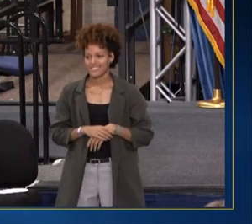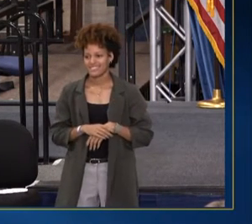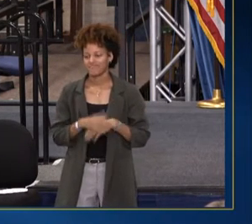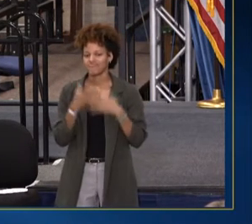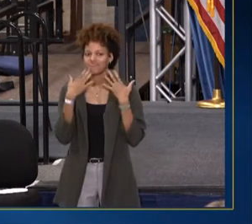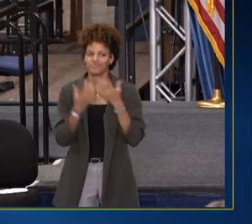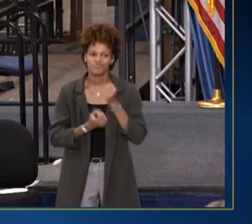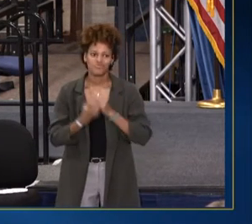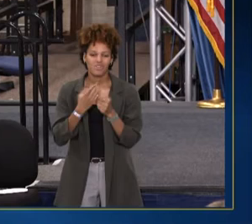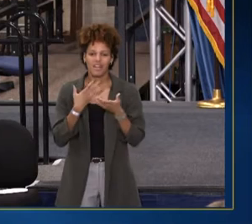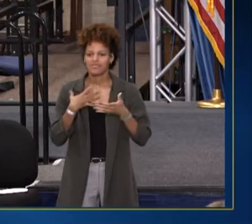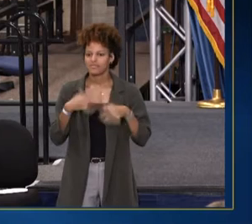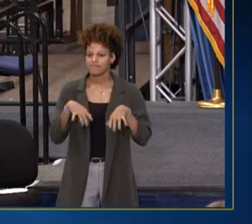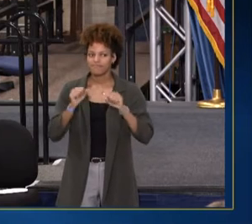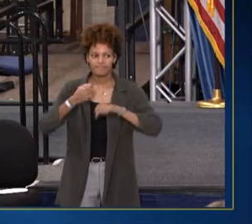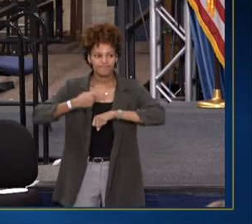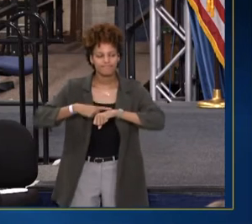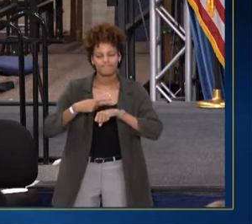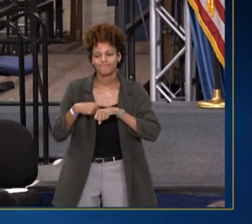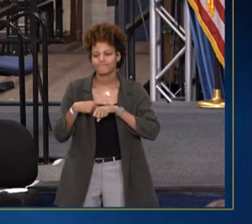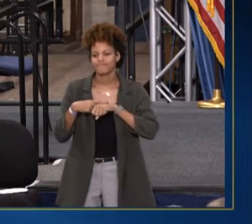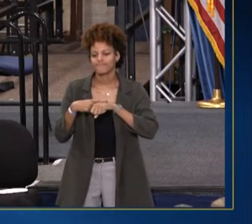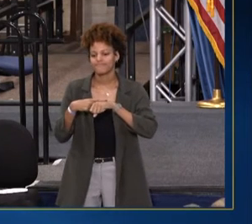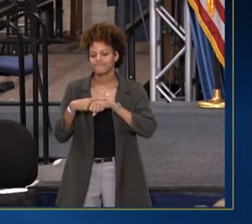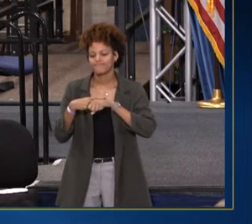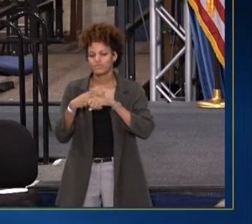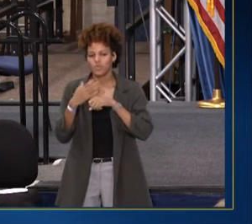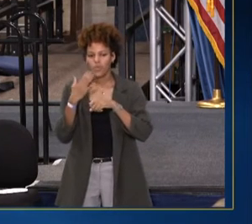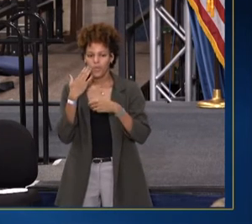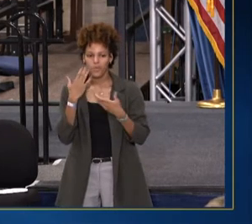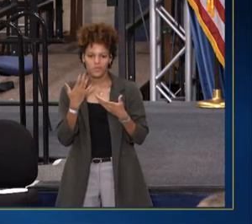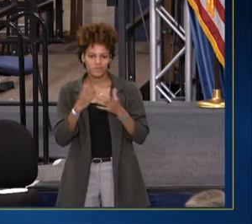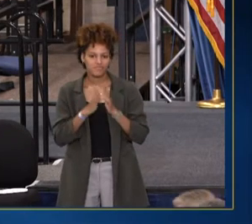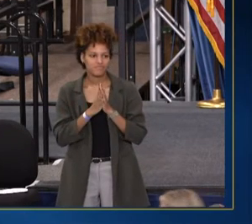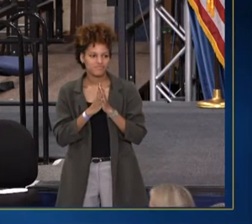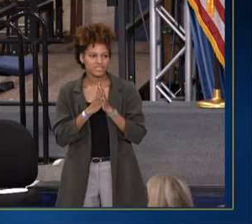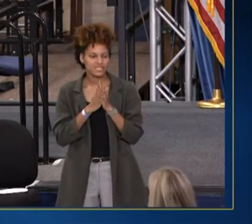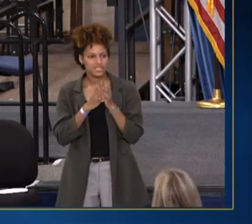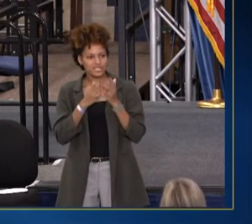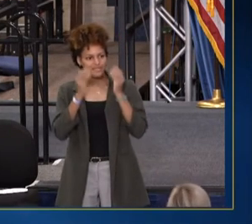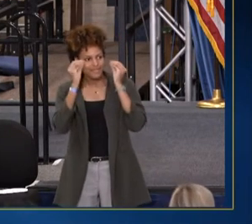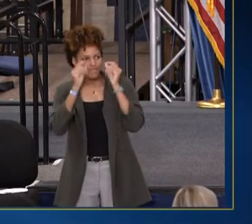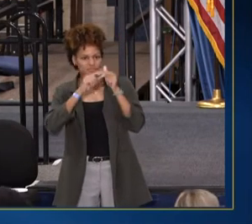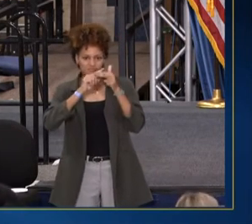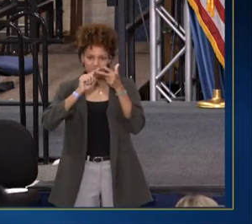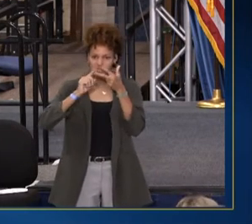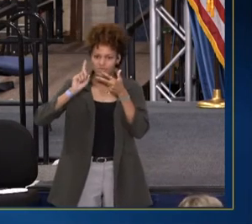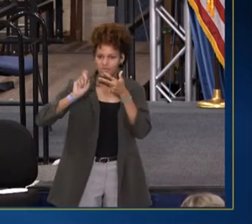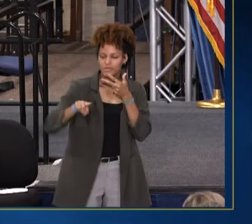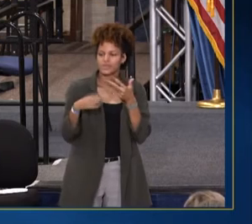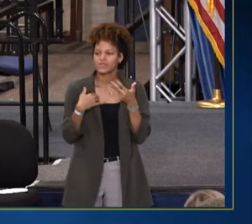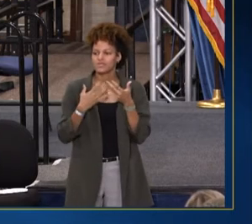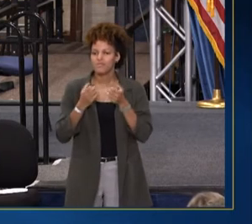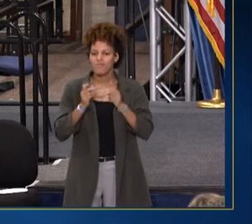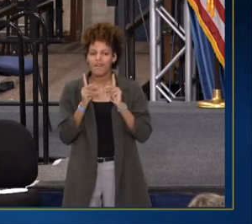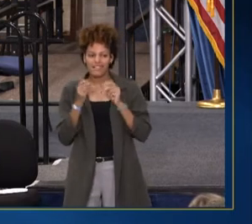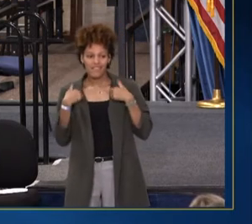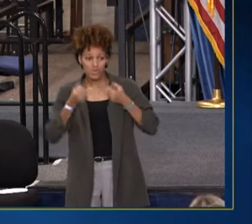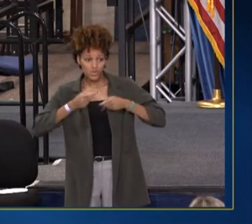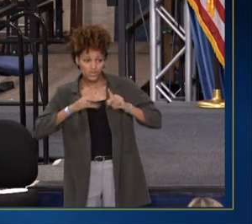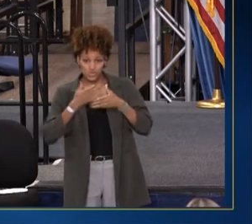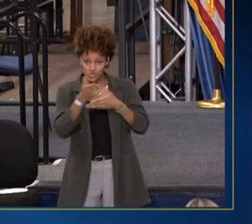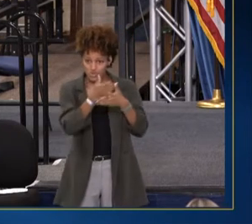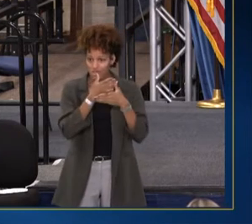Thank you all for taking the time to kind of think through those three questions. We're going to come back and have the opportunity to